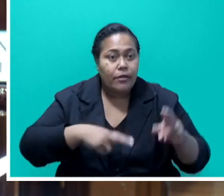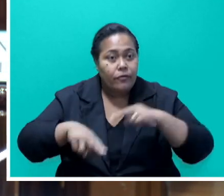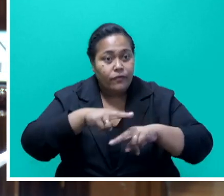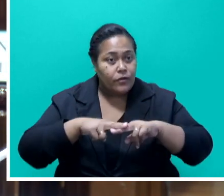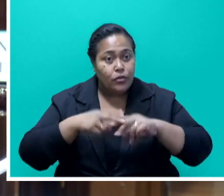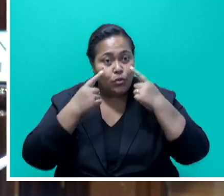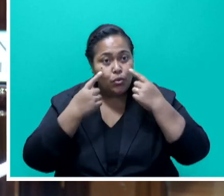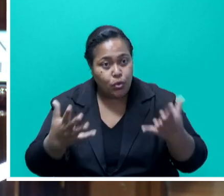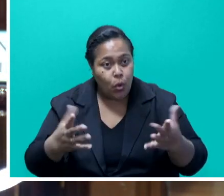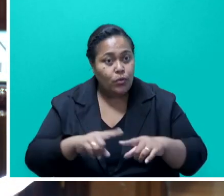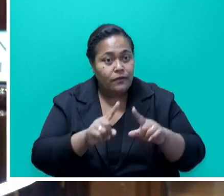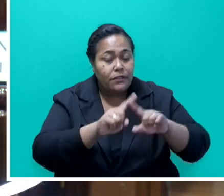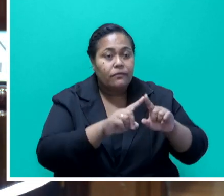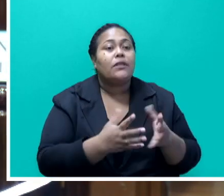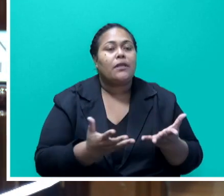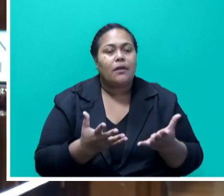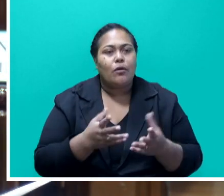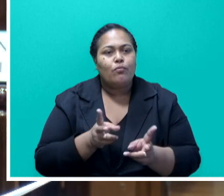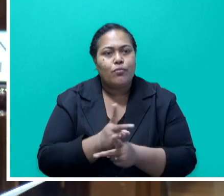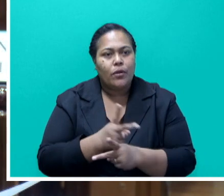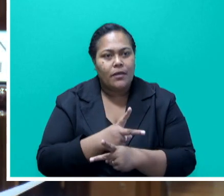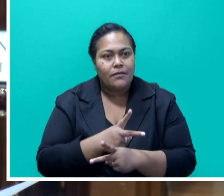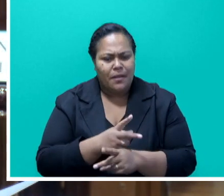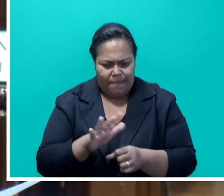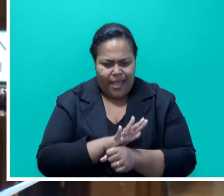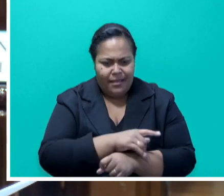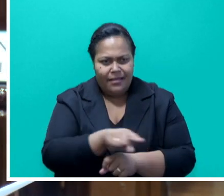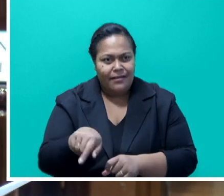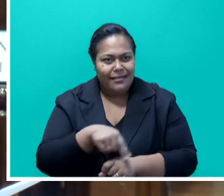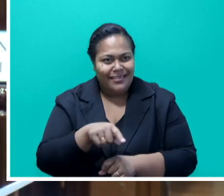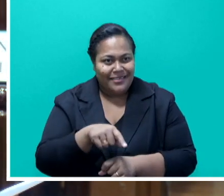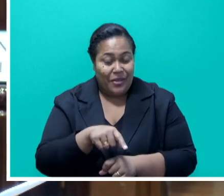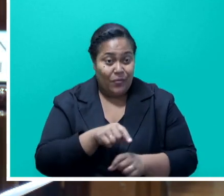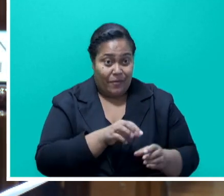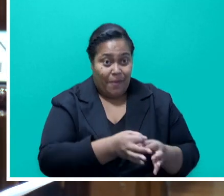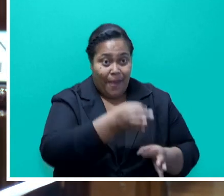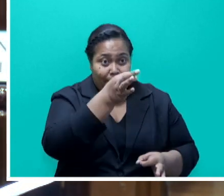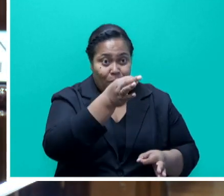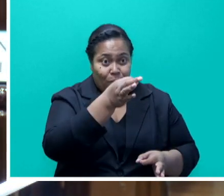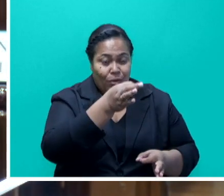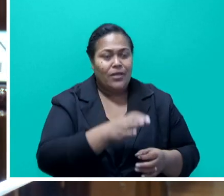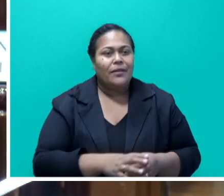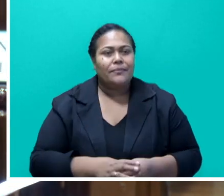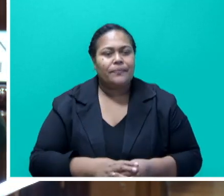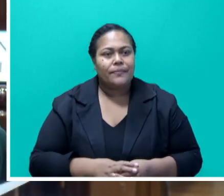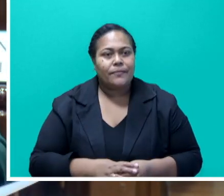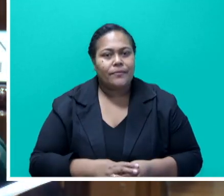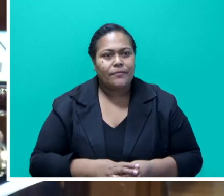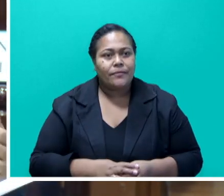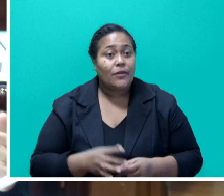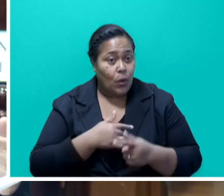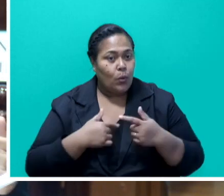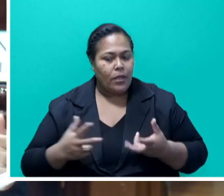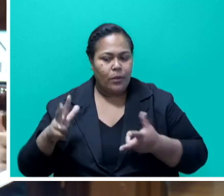showcase different bamboo products. The Fiji Bamboo Center should forge partnerships with neighboring countries for